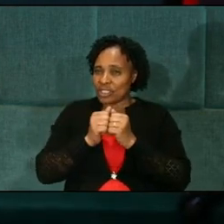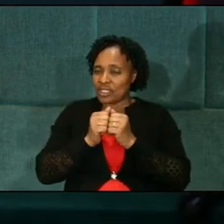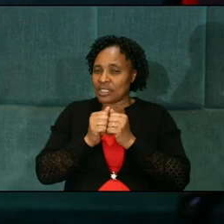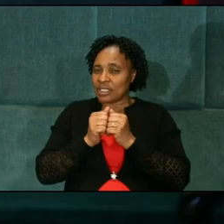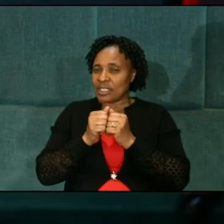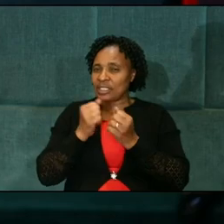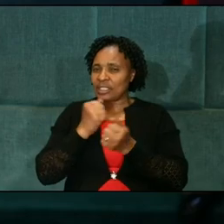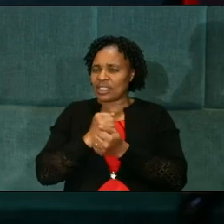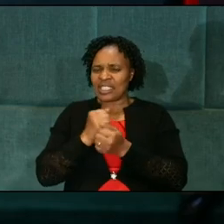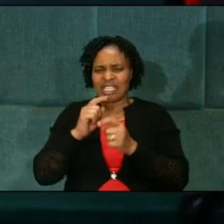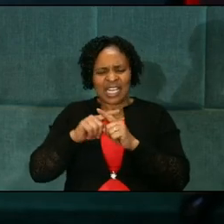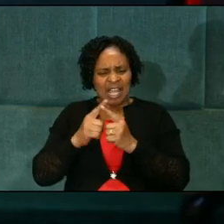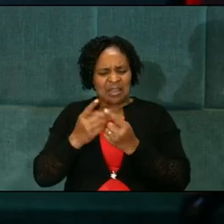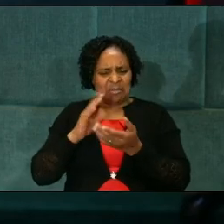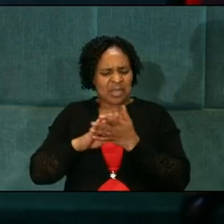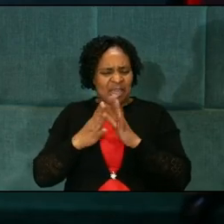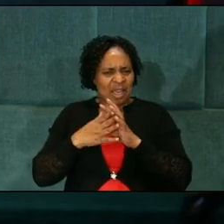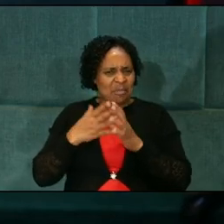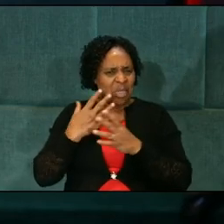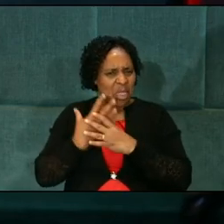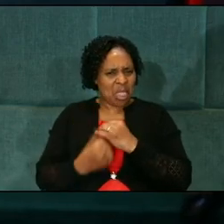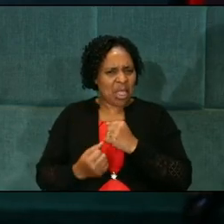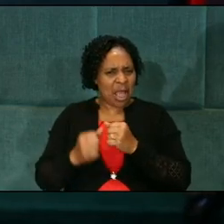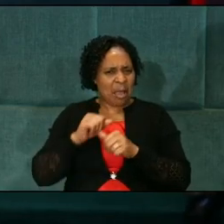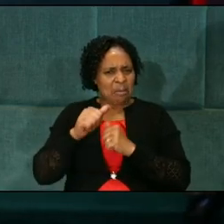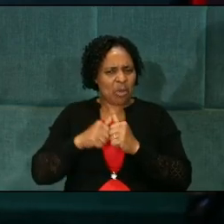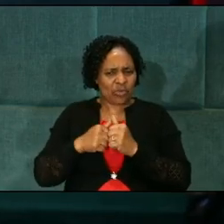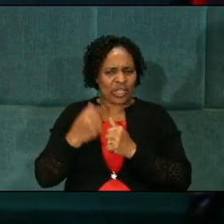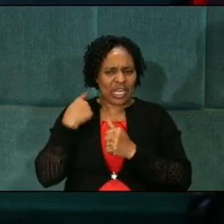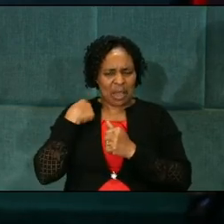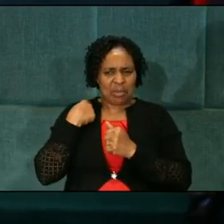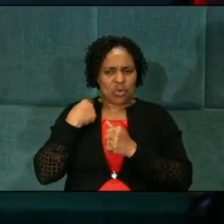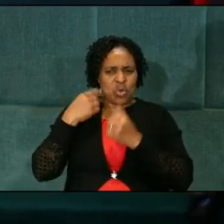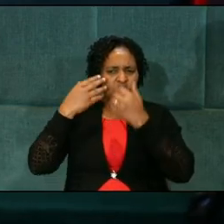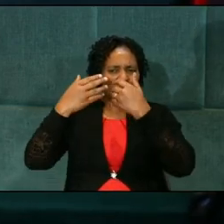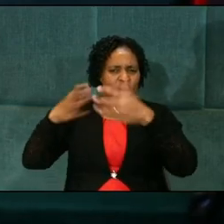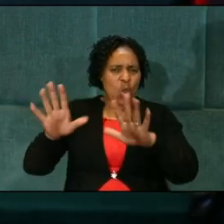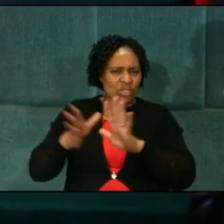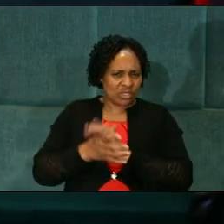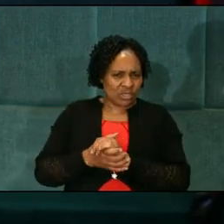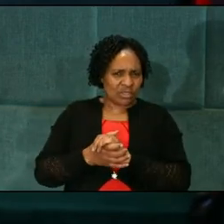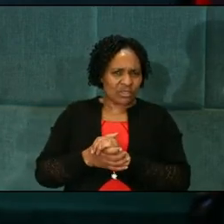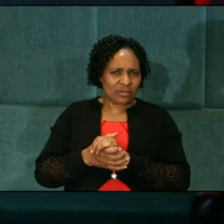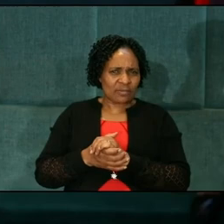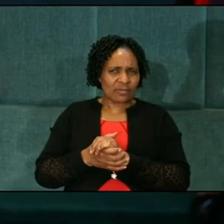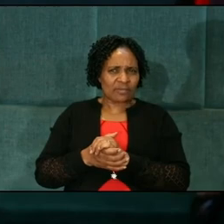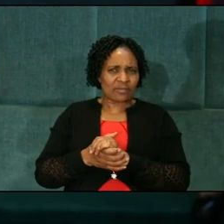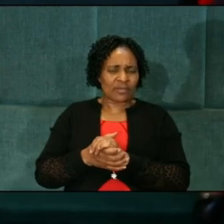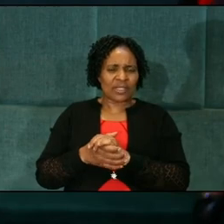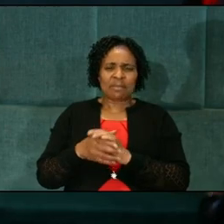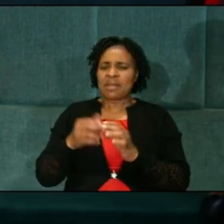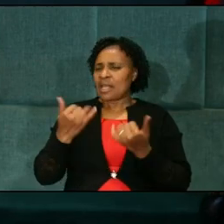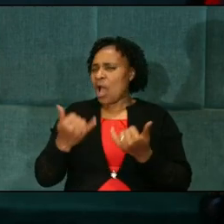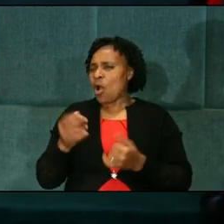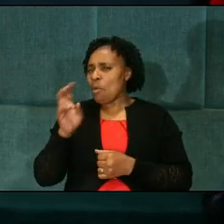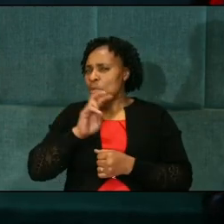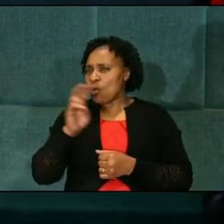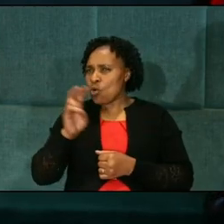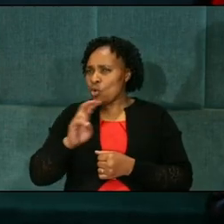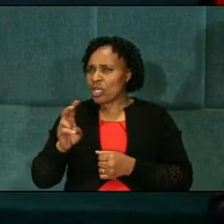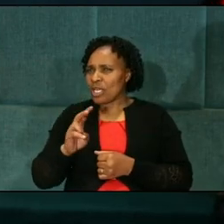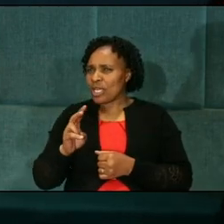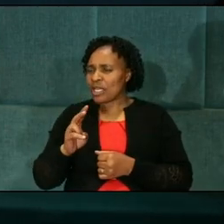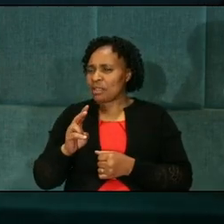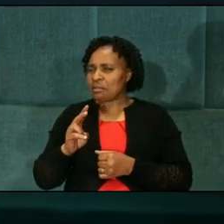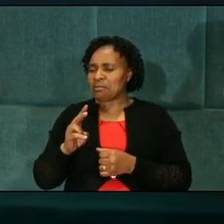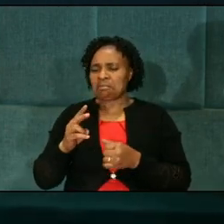became curious about the number of those who will be lost. I wish I didn't go looking, because I